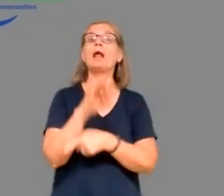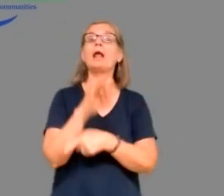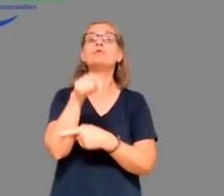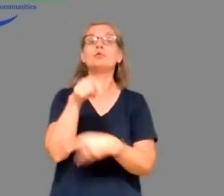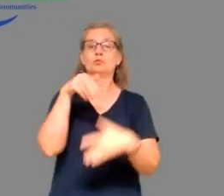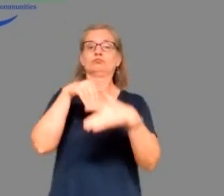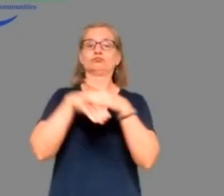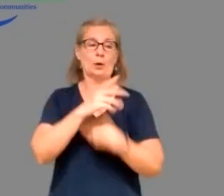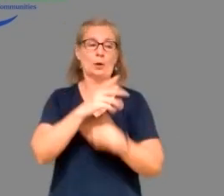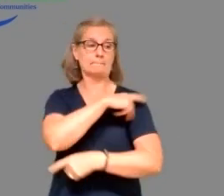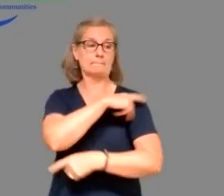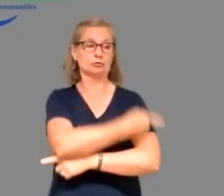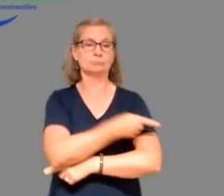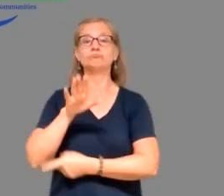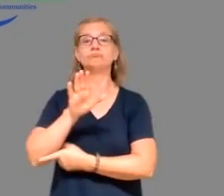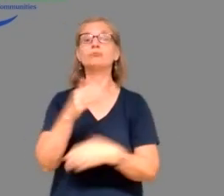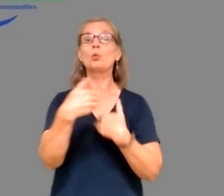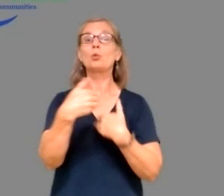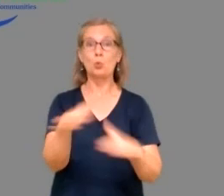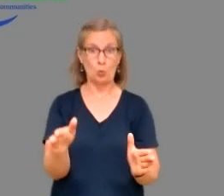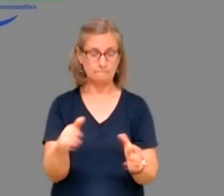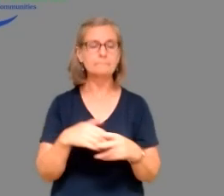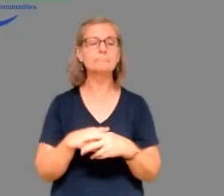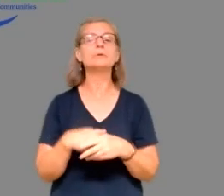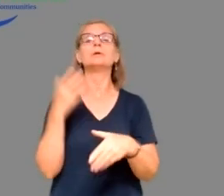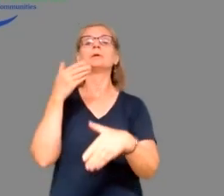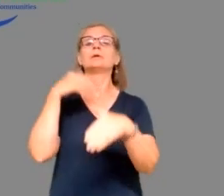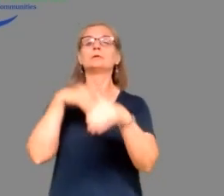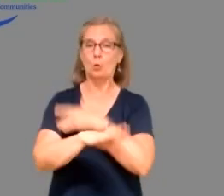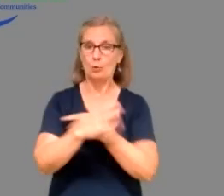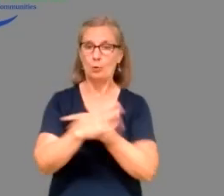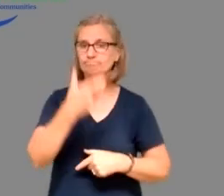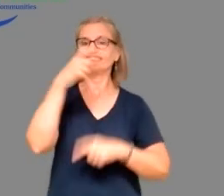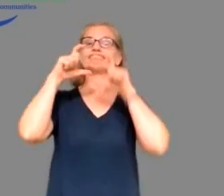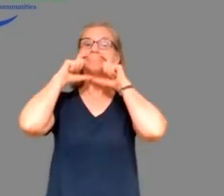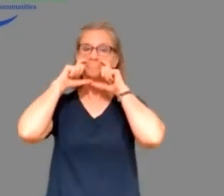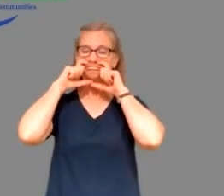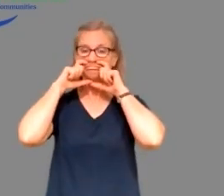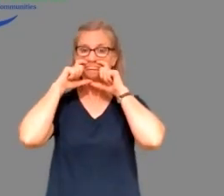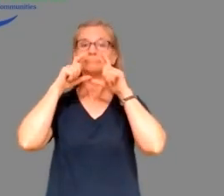for, and then discarding it when you leave that room.